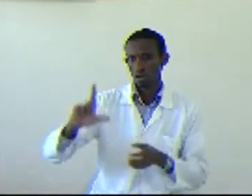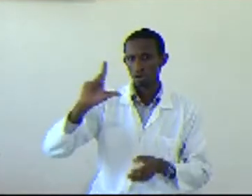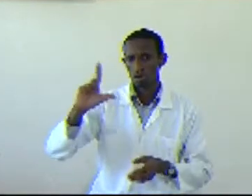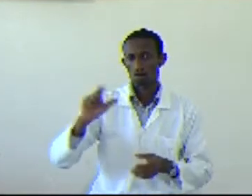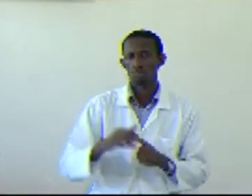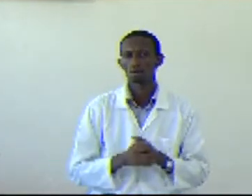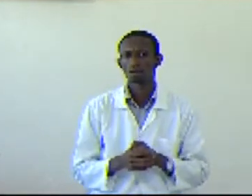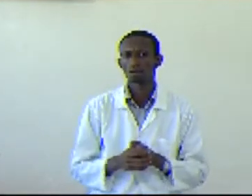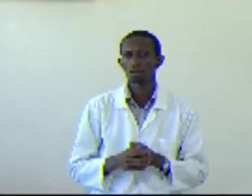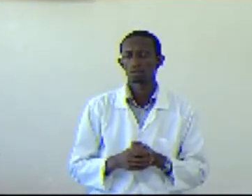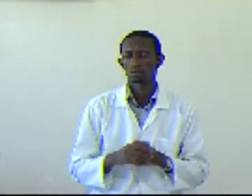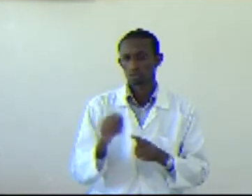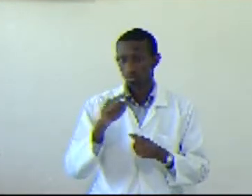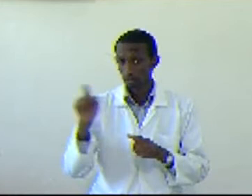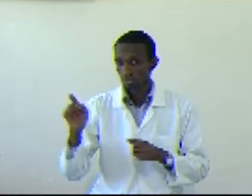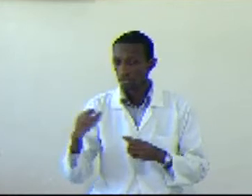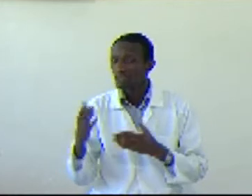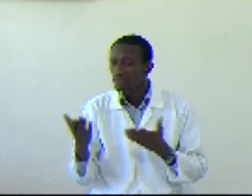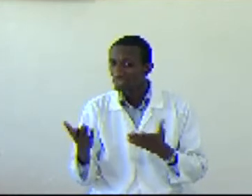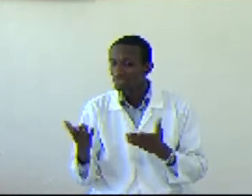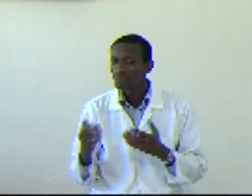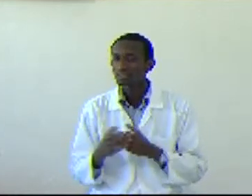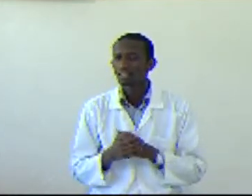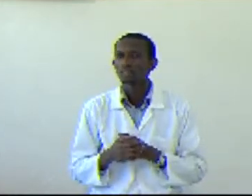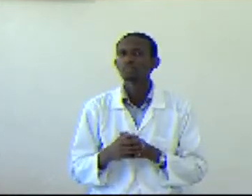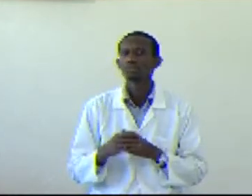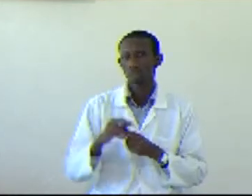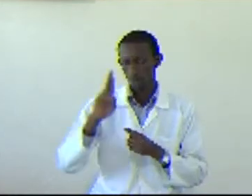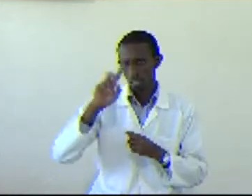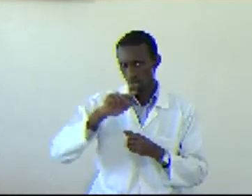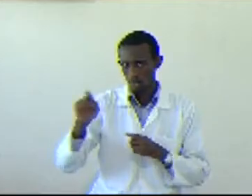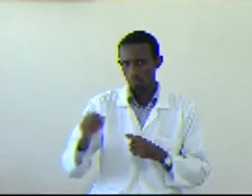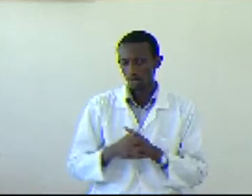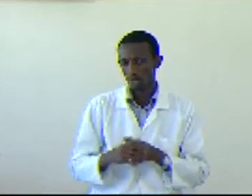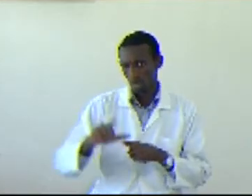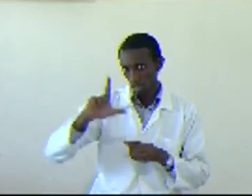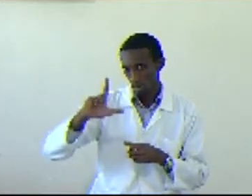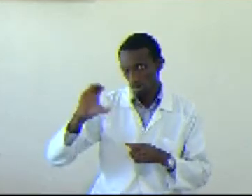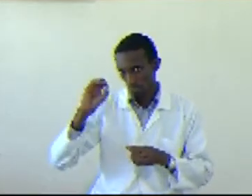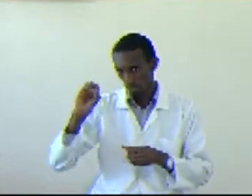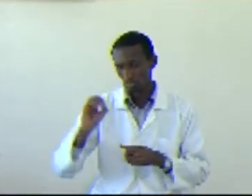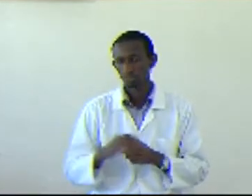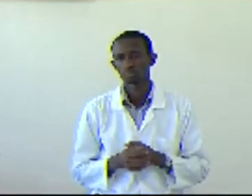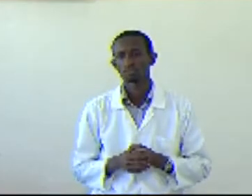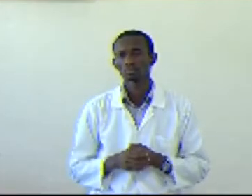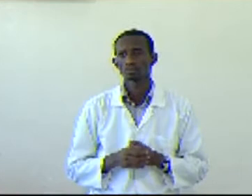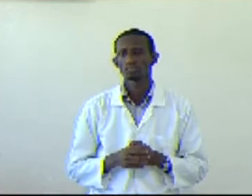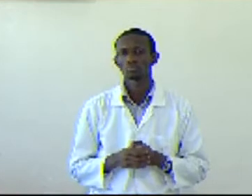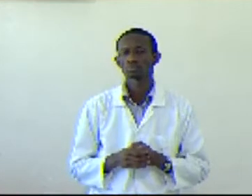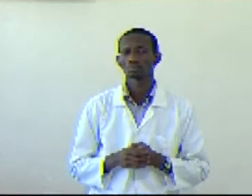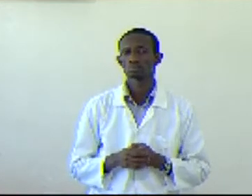L over, so L is 0, and then we end up determining